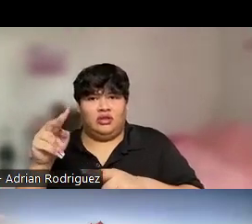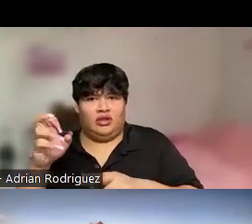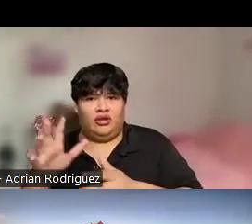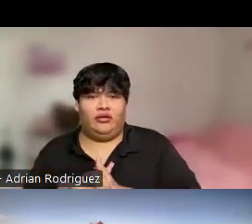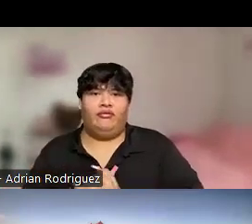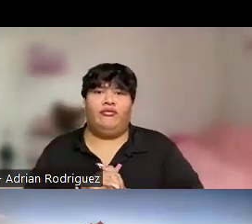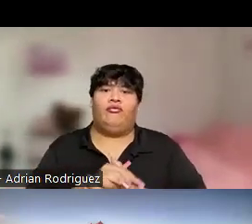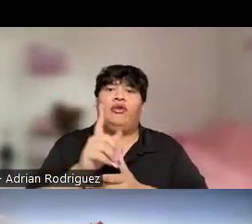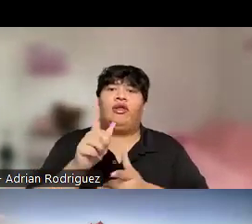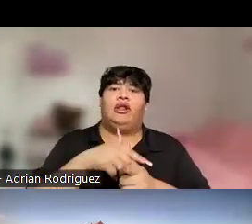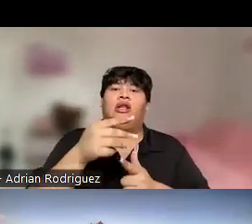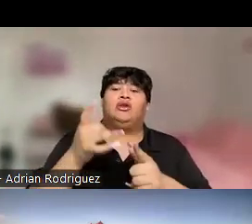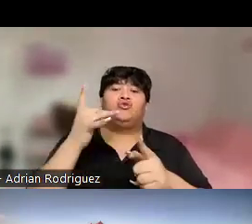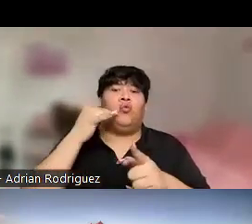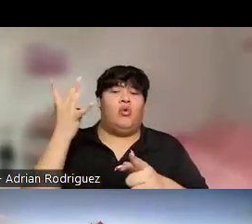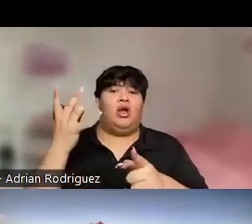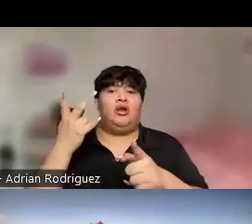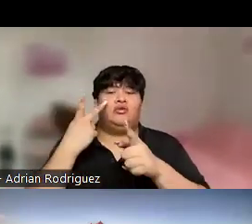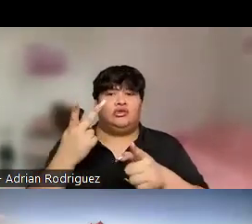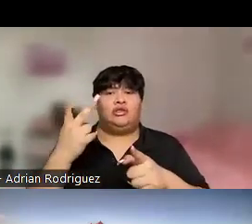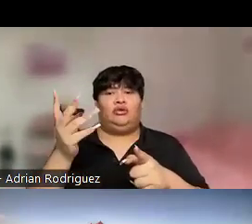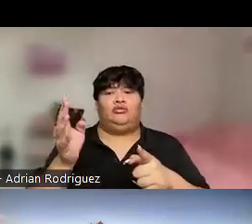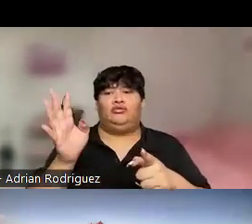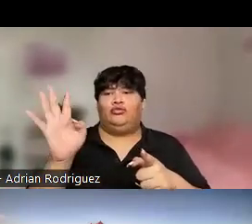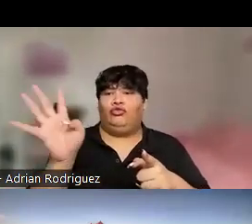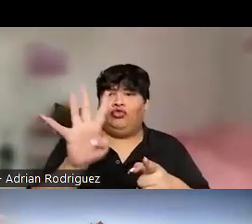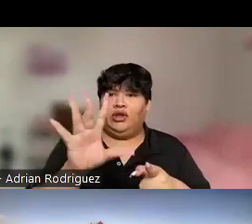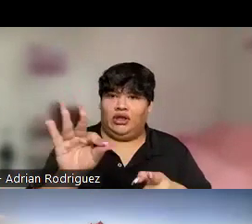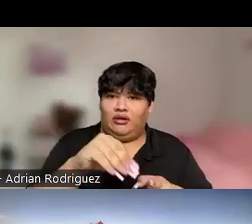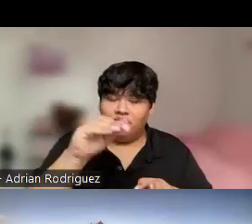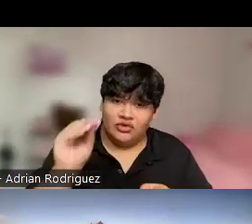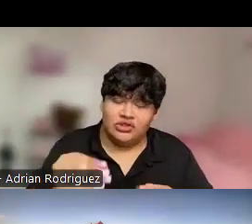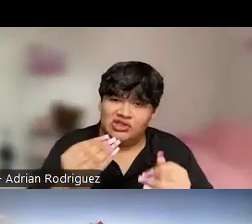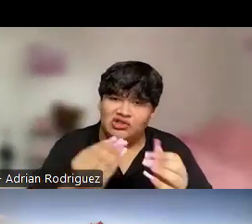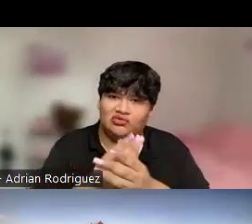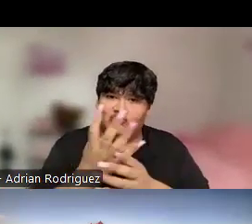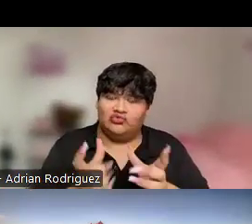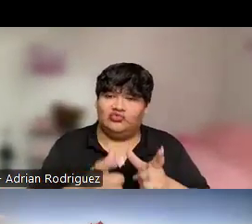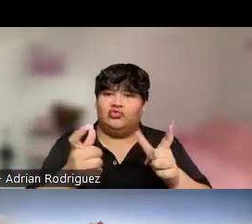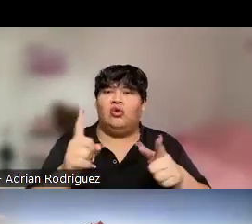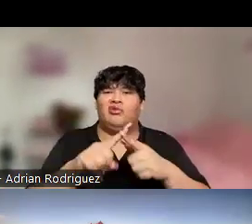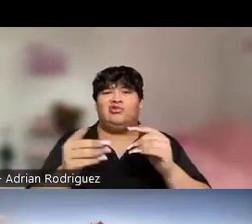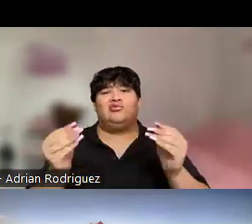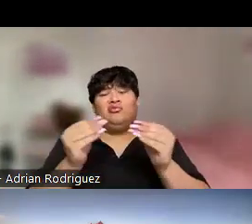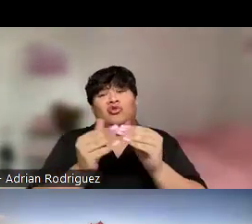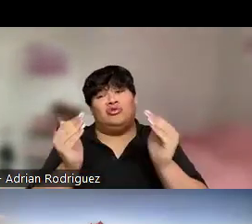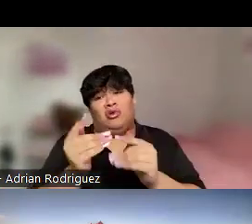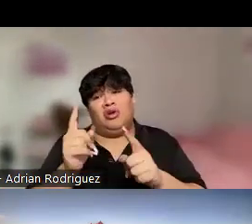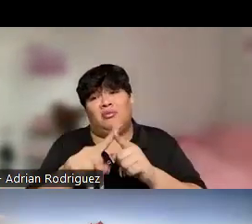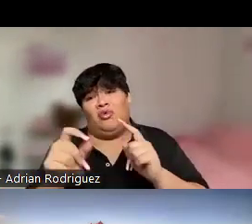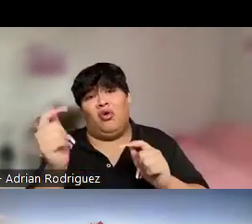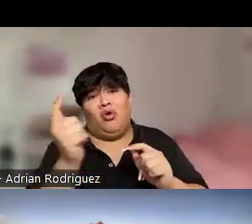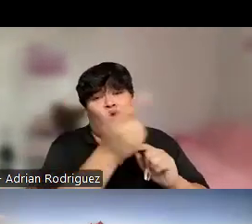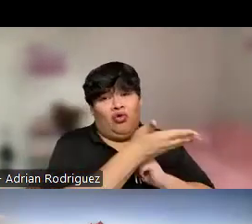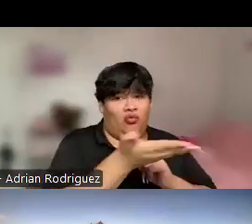last slide, please. And then among the white population, a 49% increase, which is much smaller compared to all the rest, but